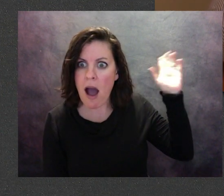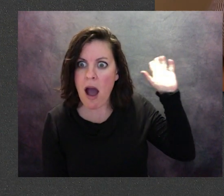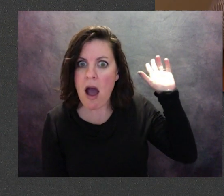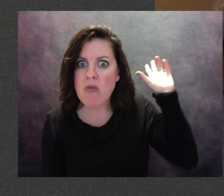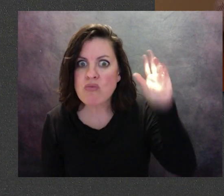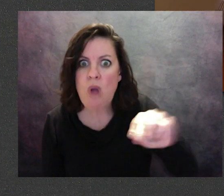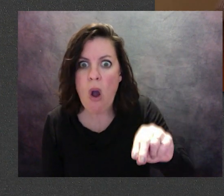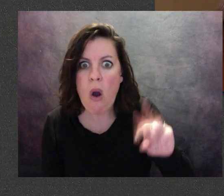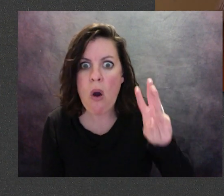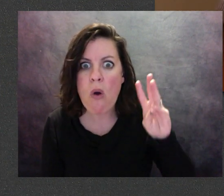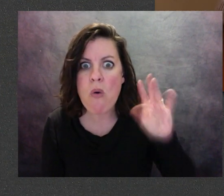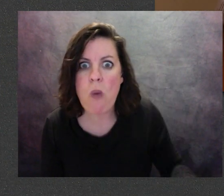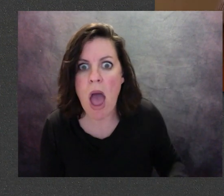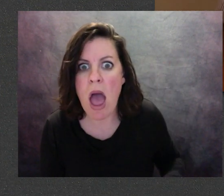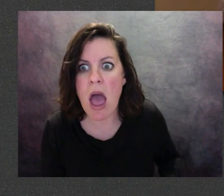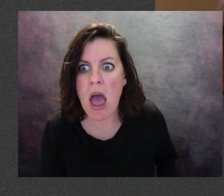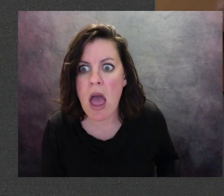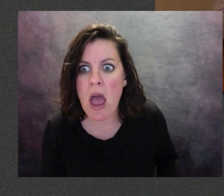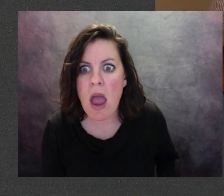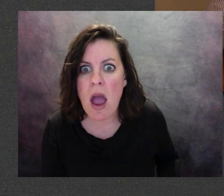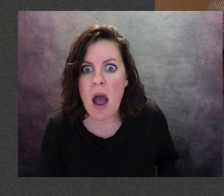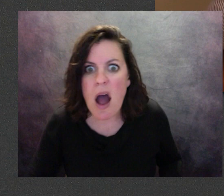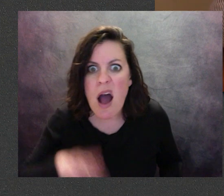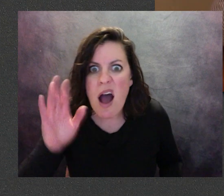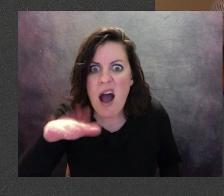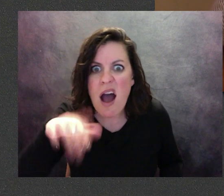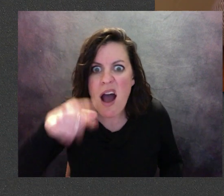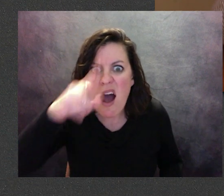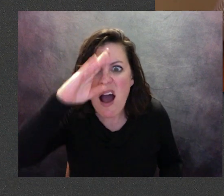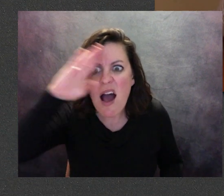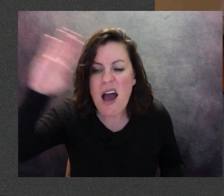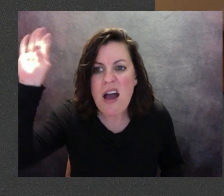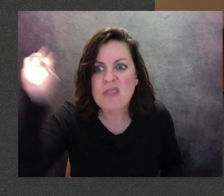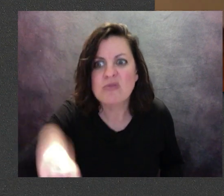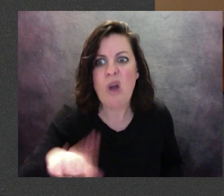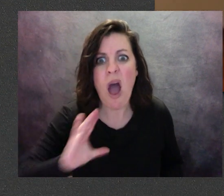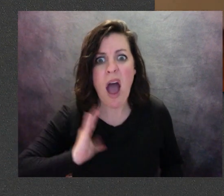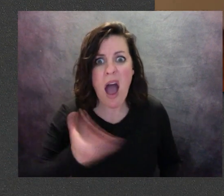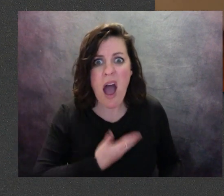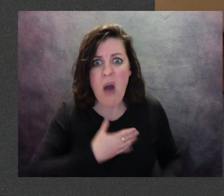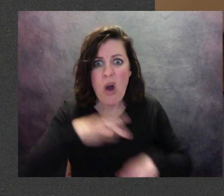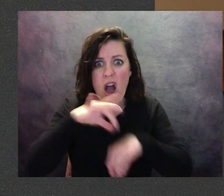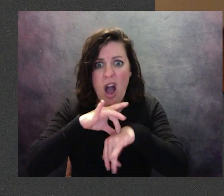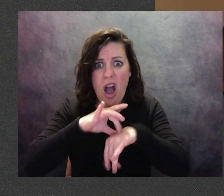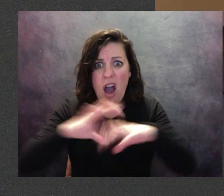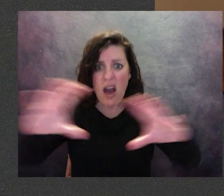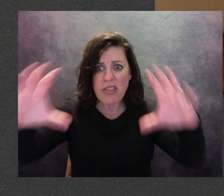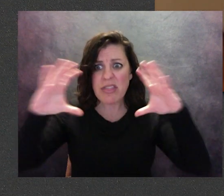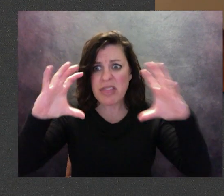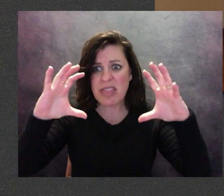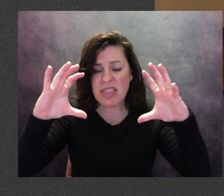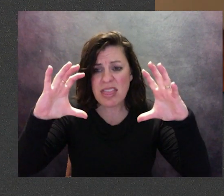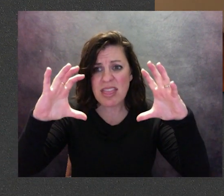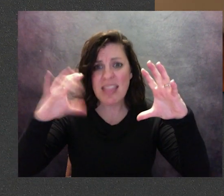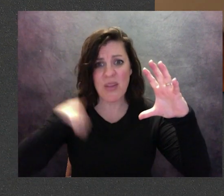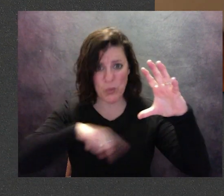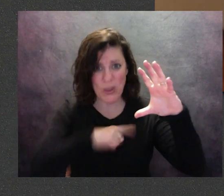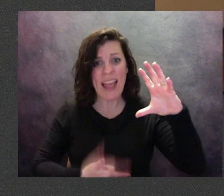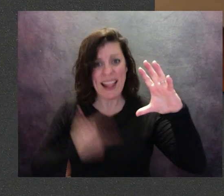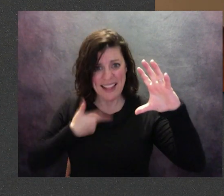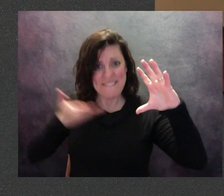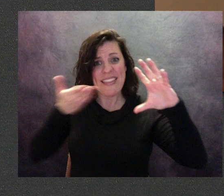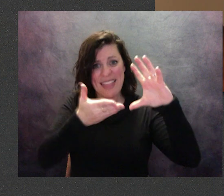No way. Did you know that our Earth that we live